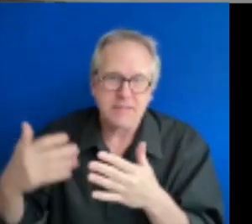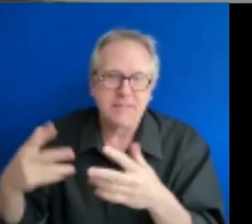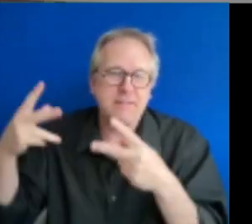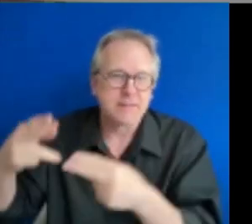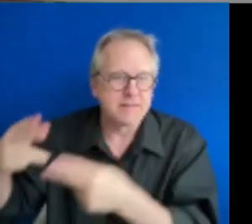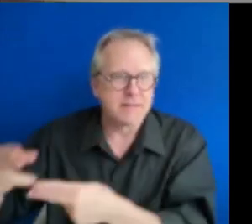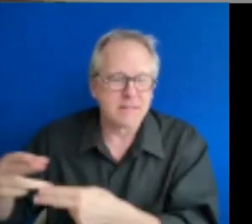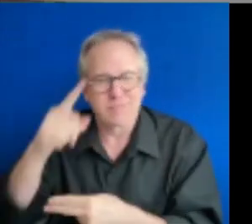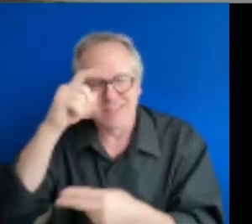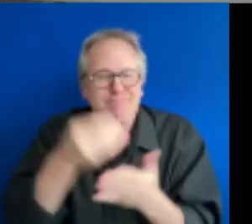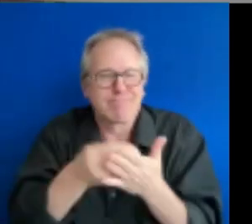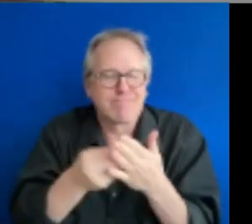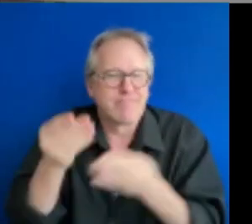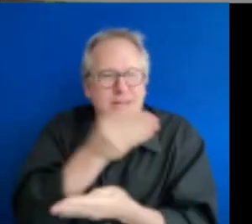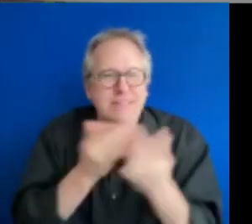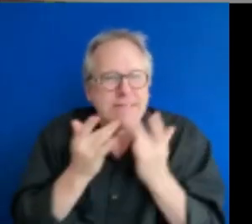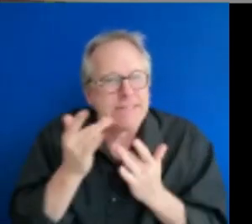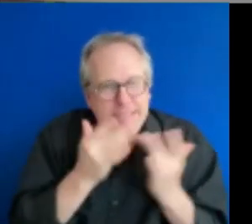budget constraints, but